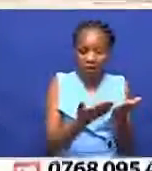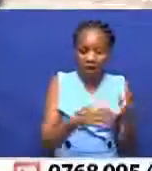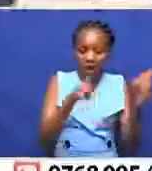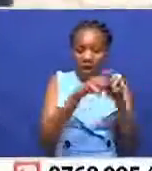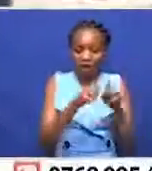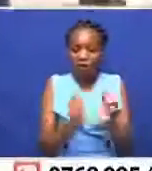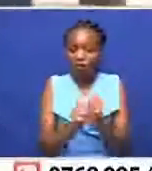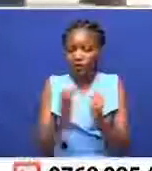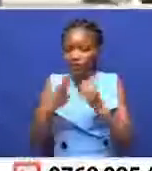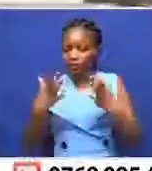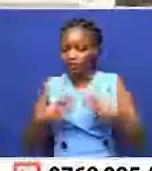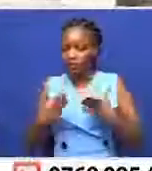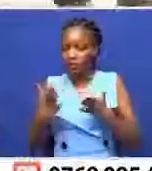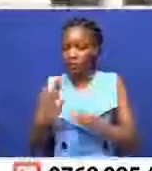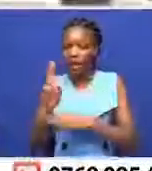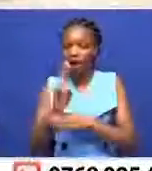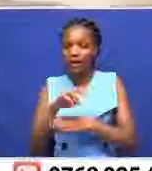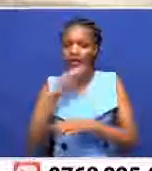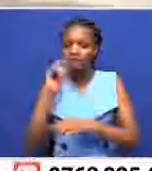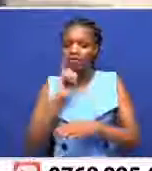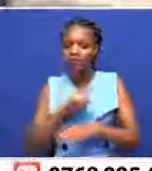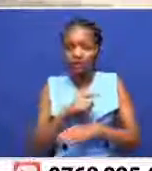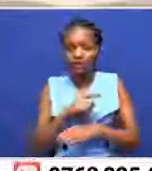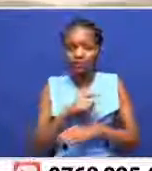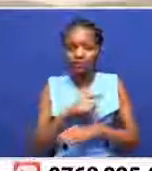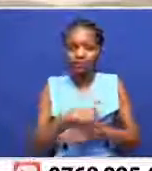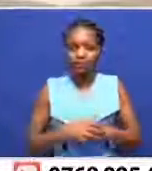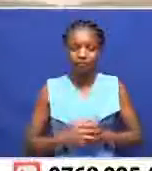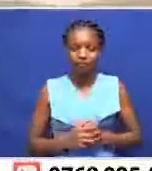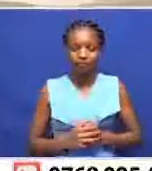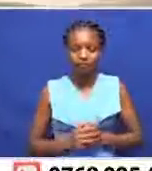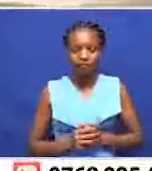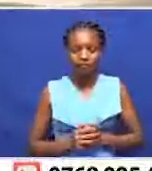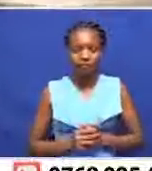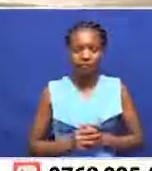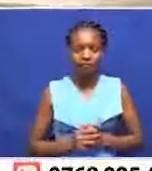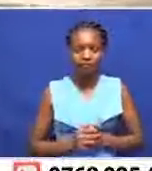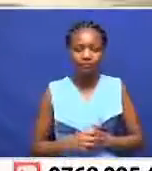as 19 more people succumbed to the virus. Zainab Mohammed, TV47.